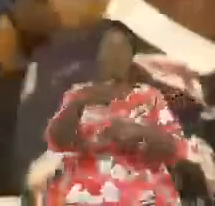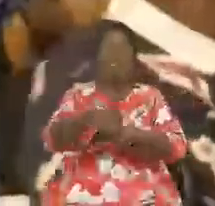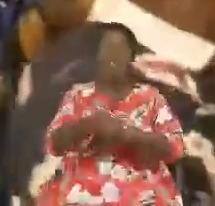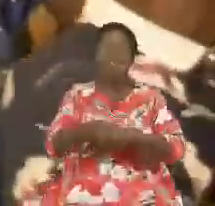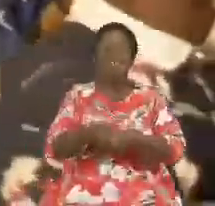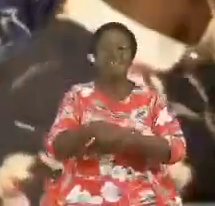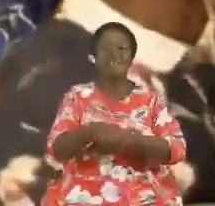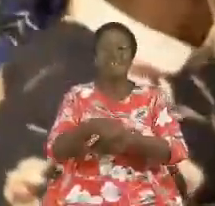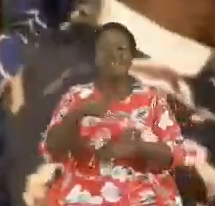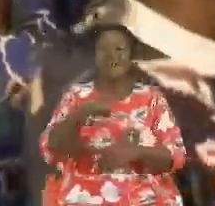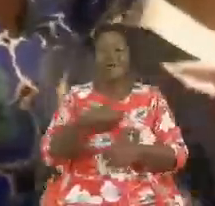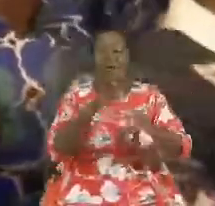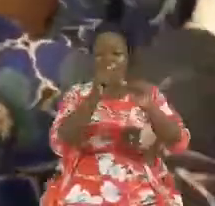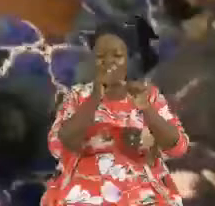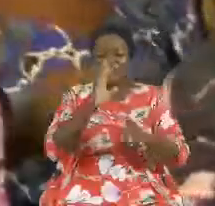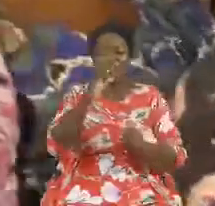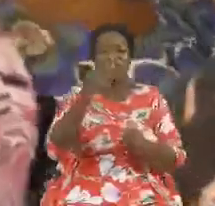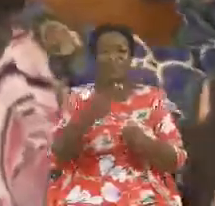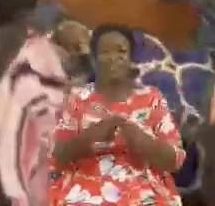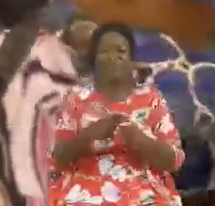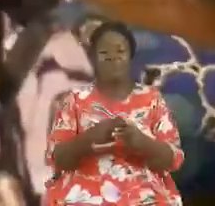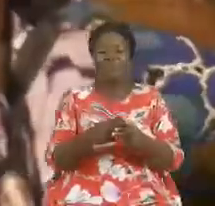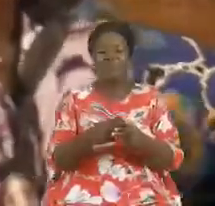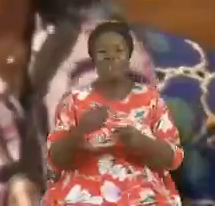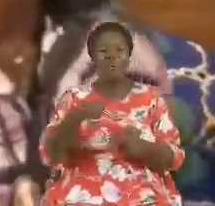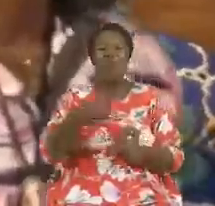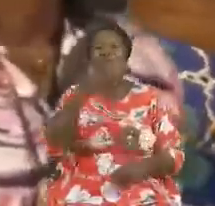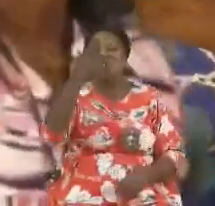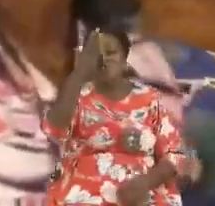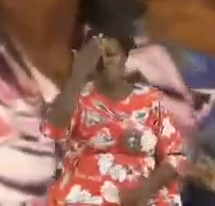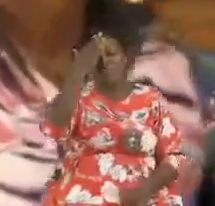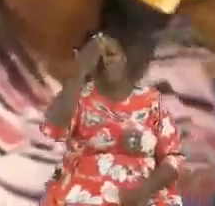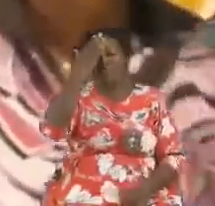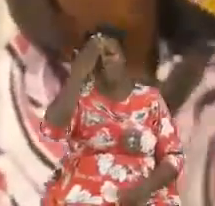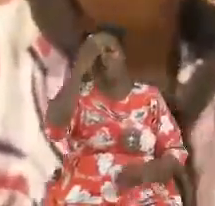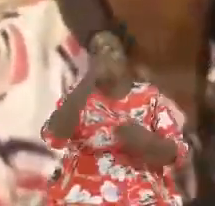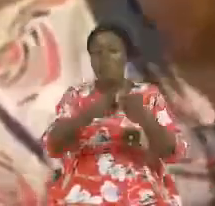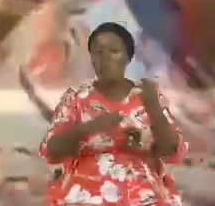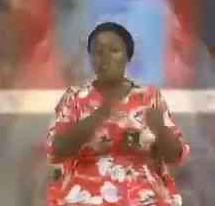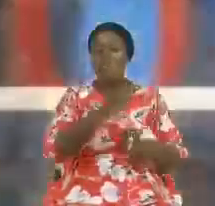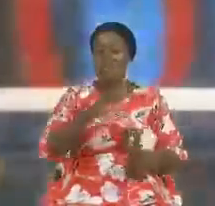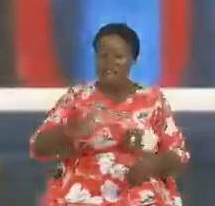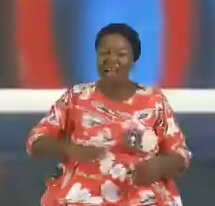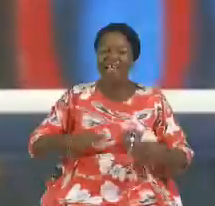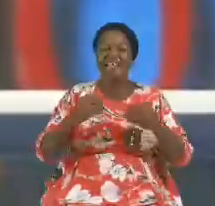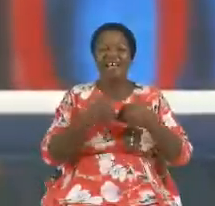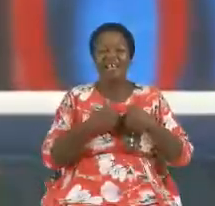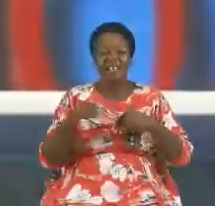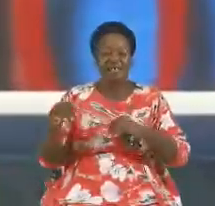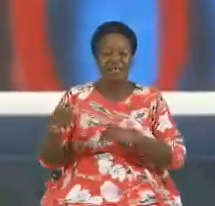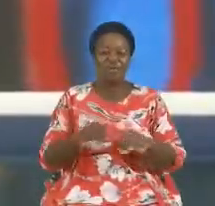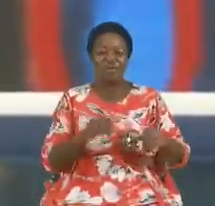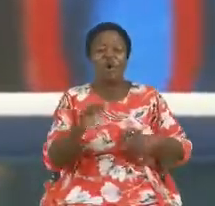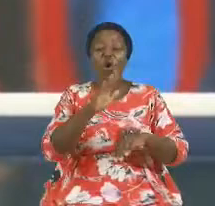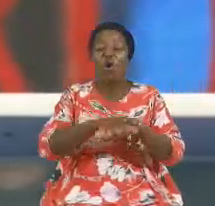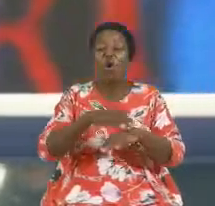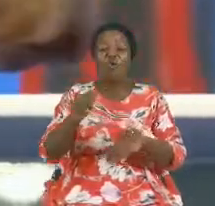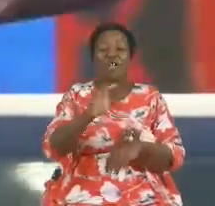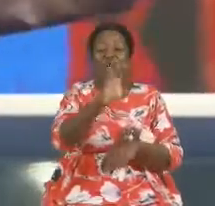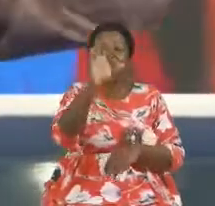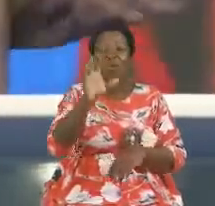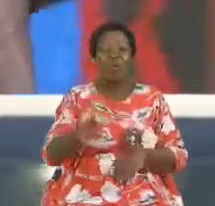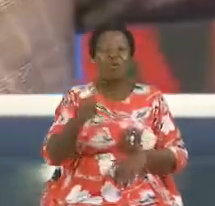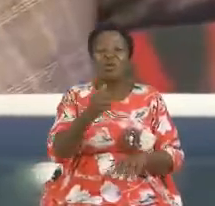Father, we thank you tonight. We bless your name. We acknowledge